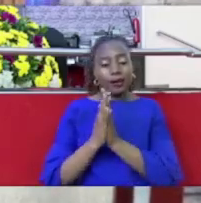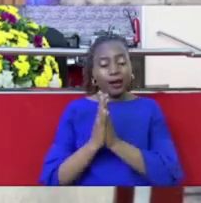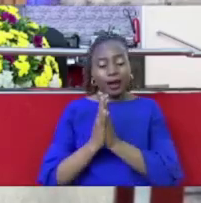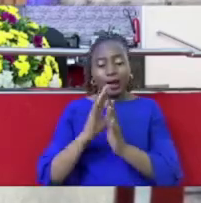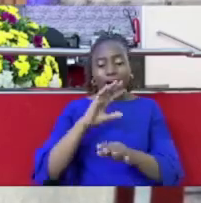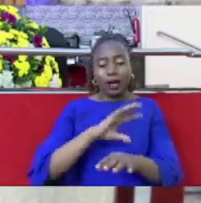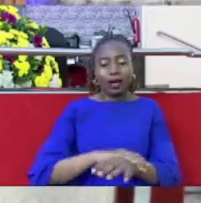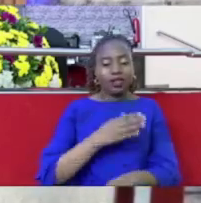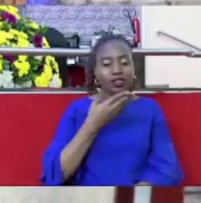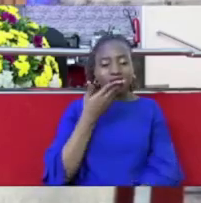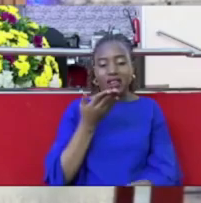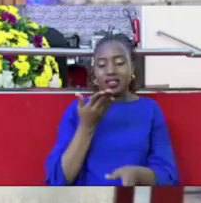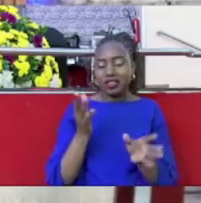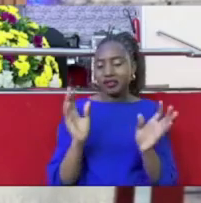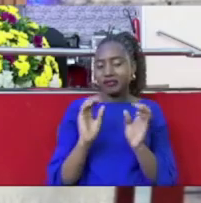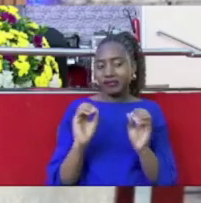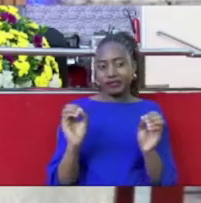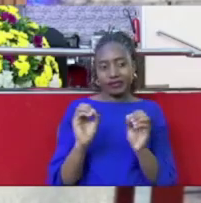all.